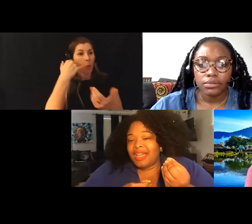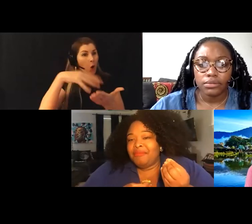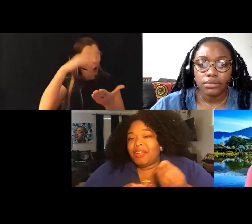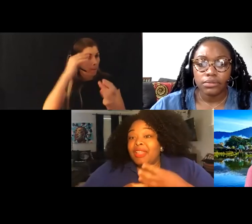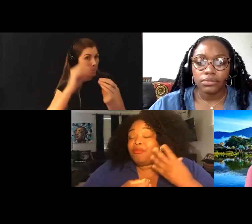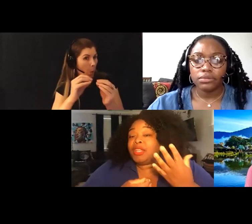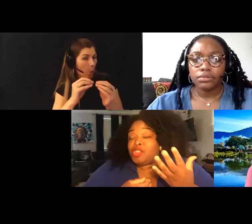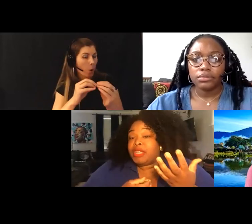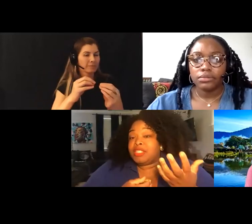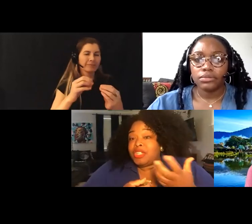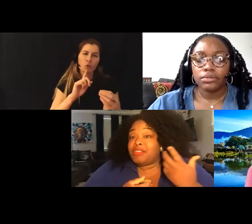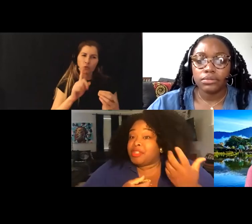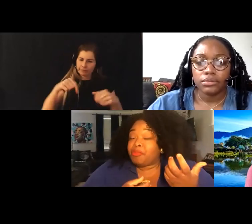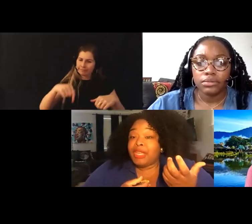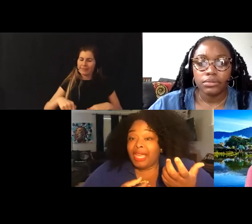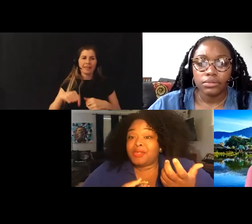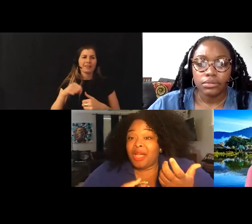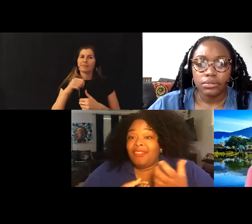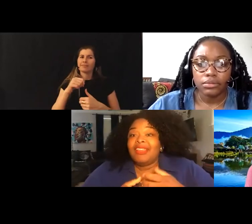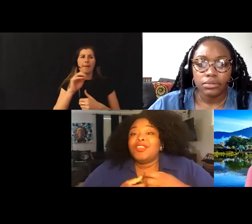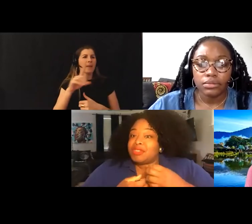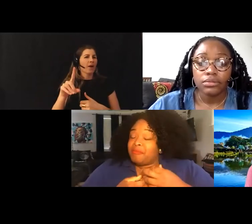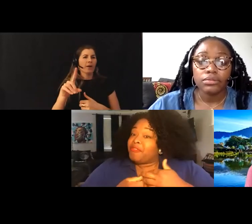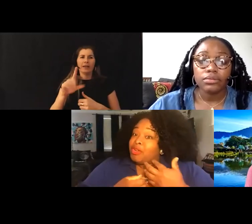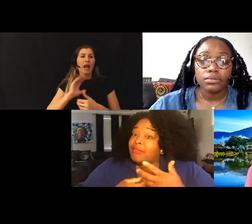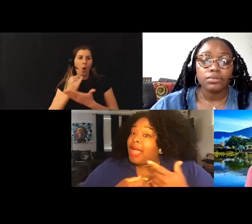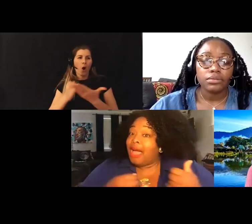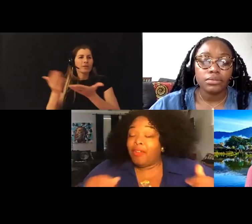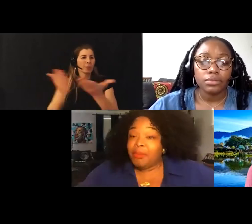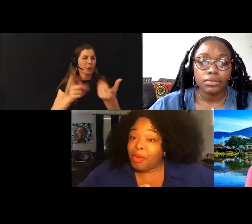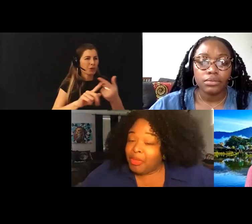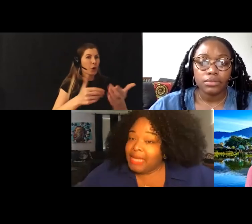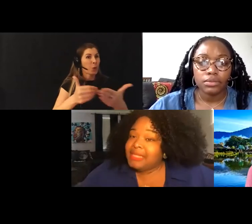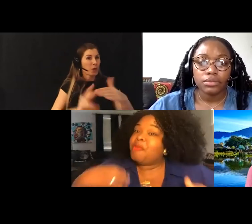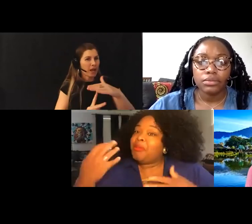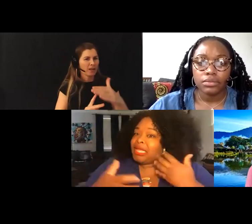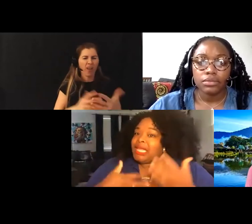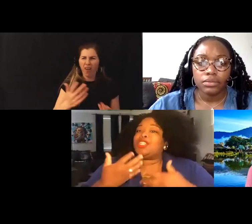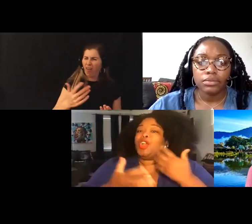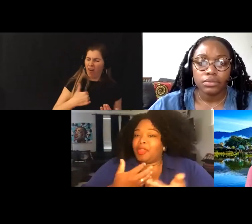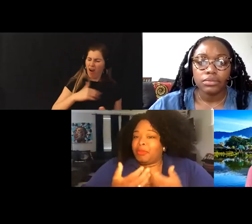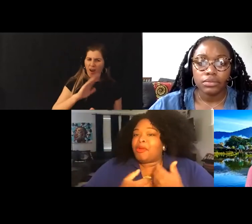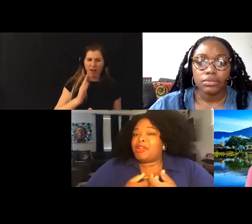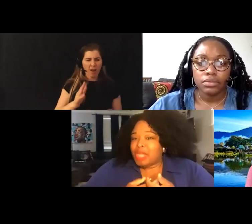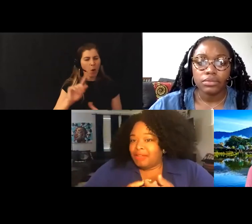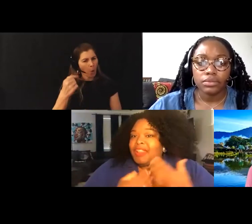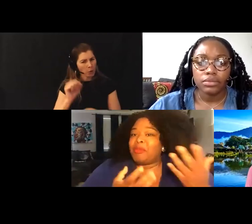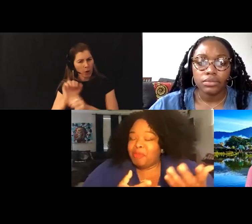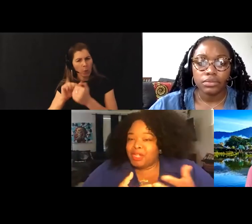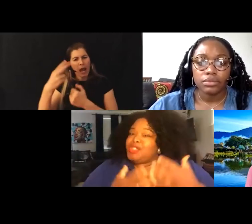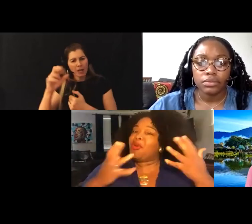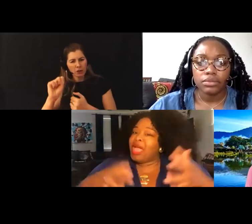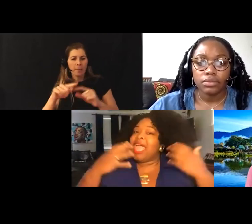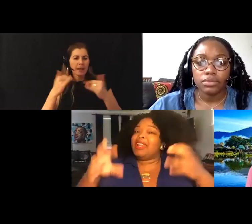arts in Maryland have really transitioned down to pre-K as well. So some folks are like, I've only been working with high school. Maybe I'd like to learn a little bit more about child development